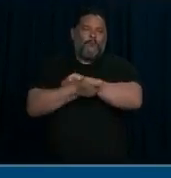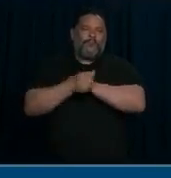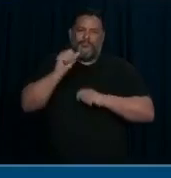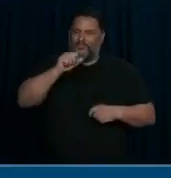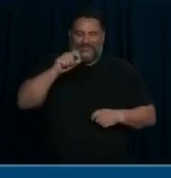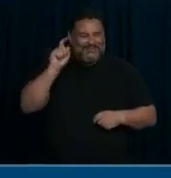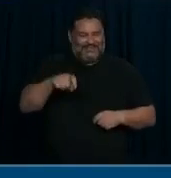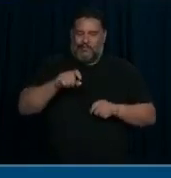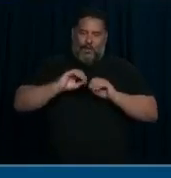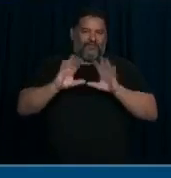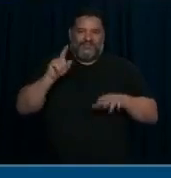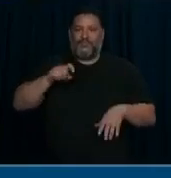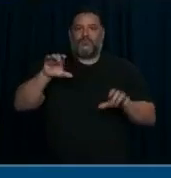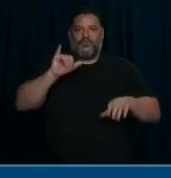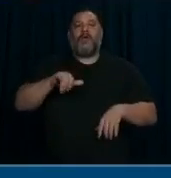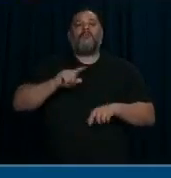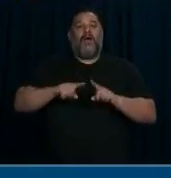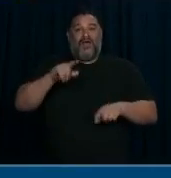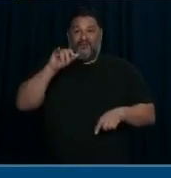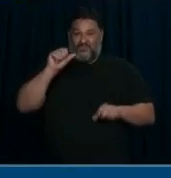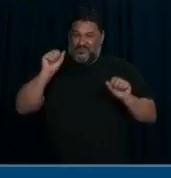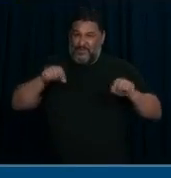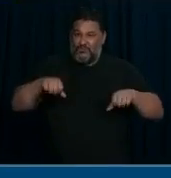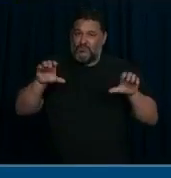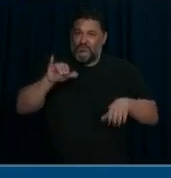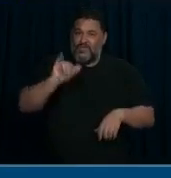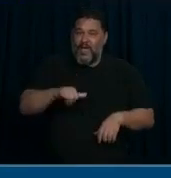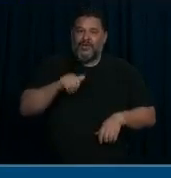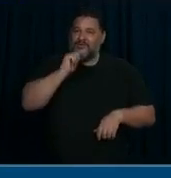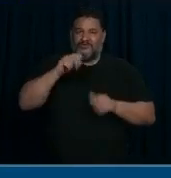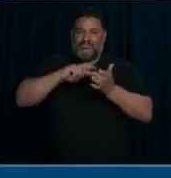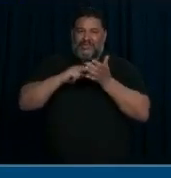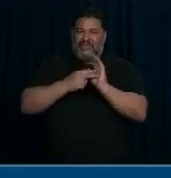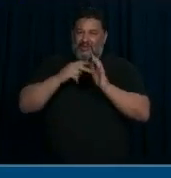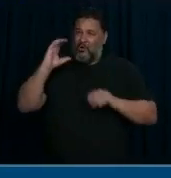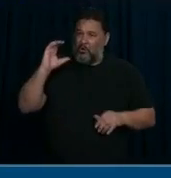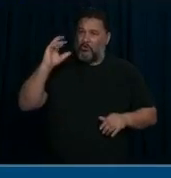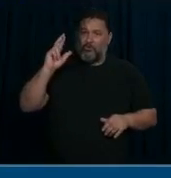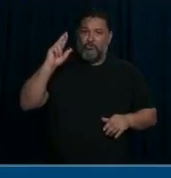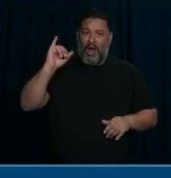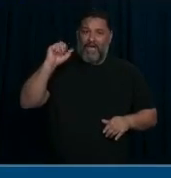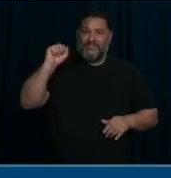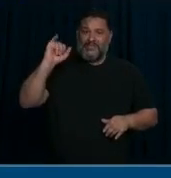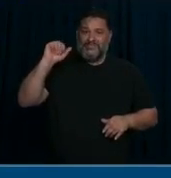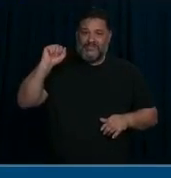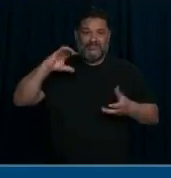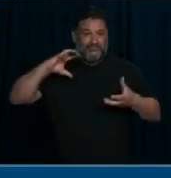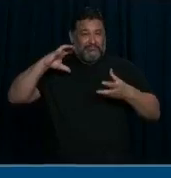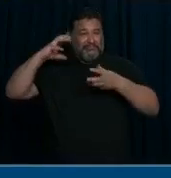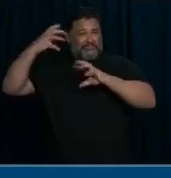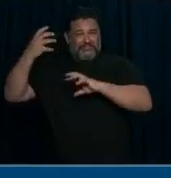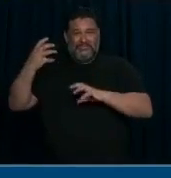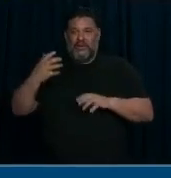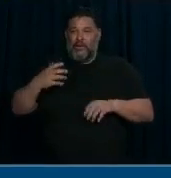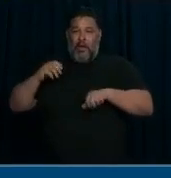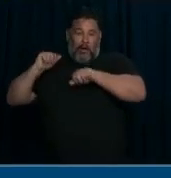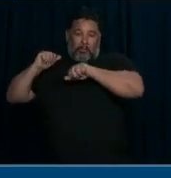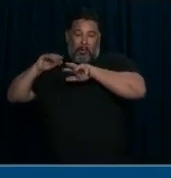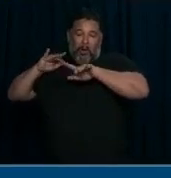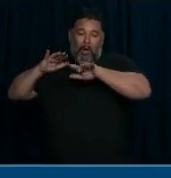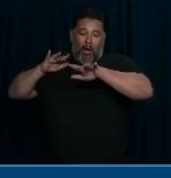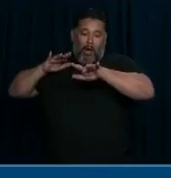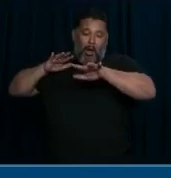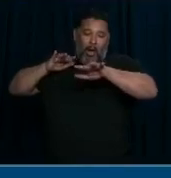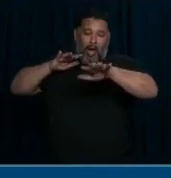that. But that can be done. That doesn't mean that there's a crisis and that somehow there's these hordes of people,